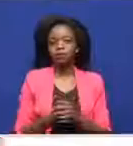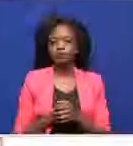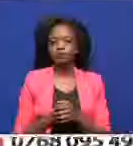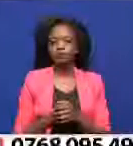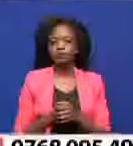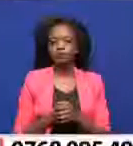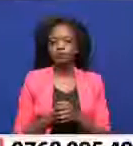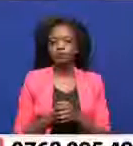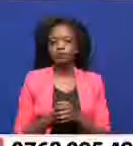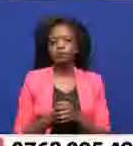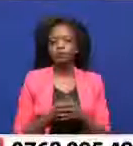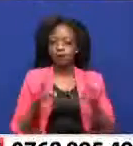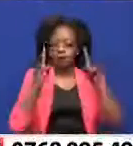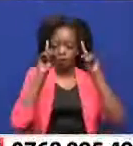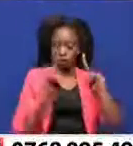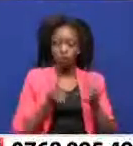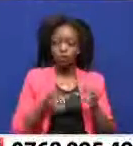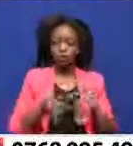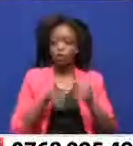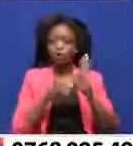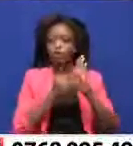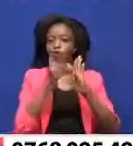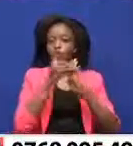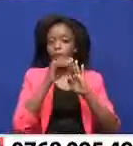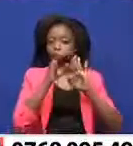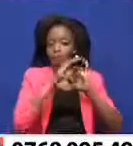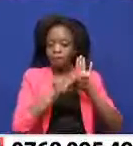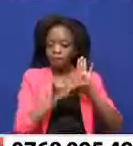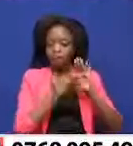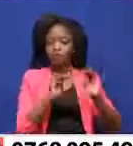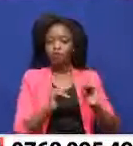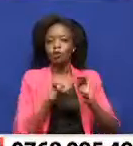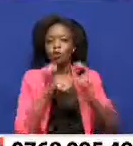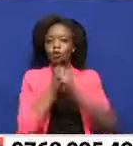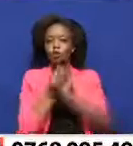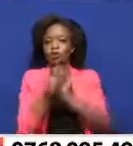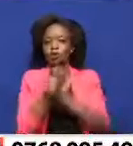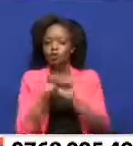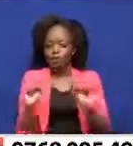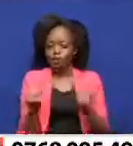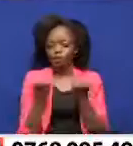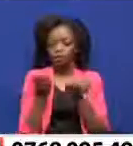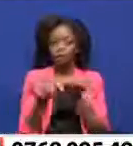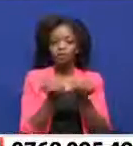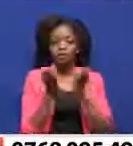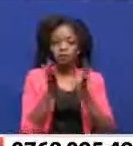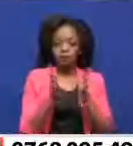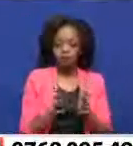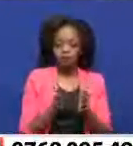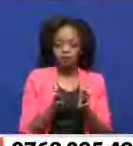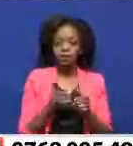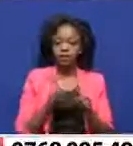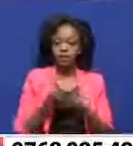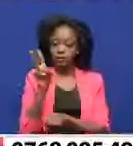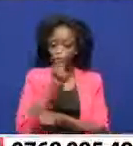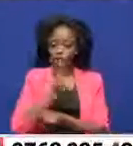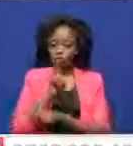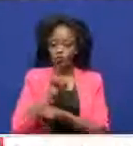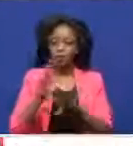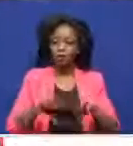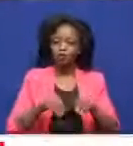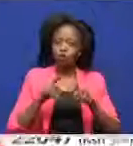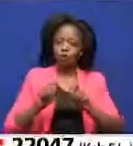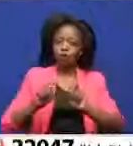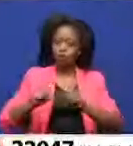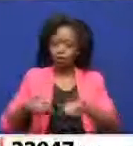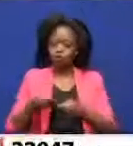The move follows the development of protocols to enhance the protection and safety of traders and users while handling used textiles and shoes to avoid